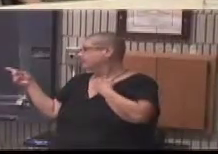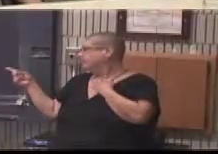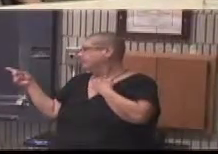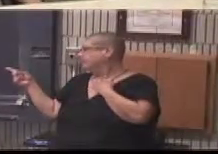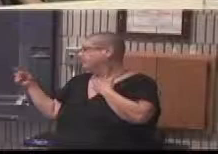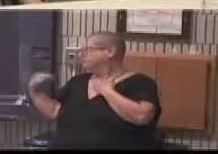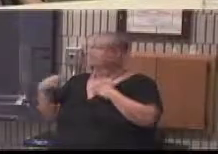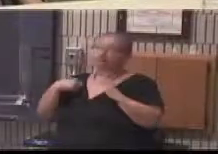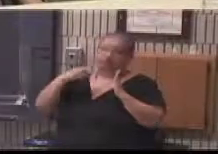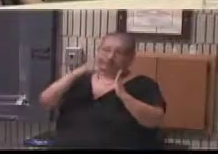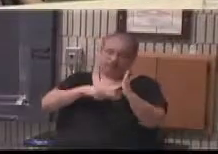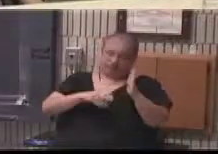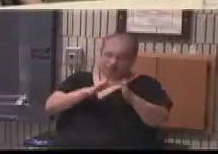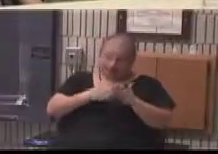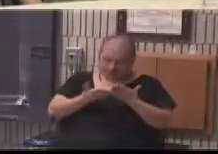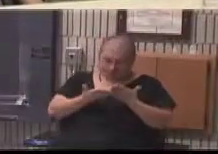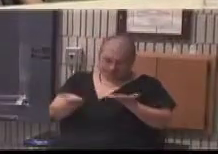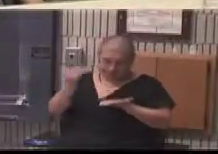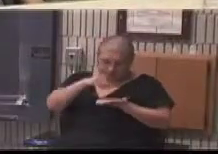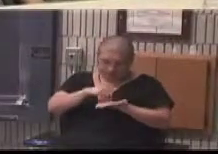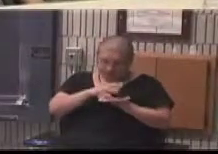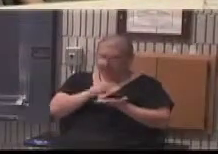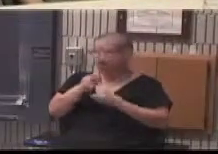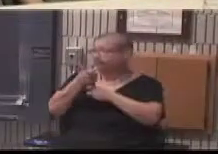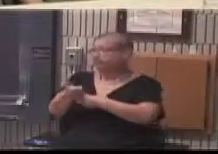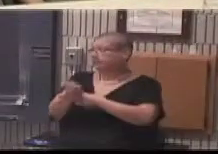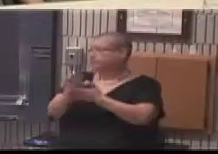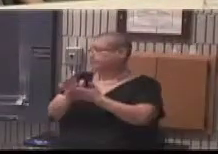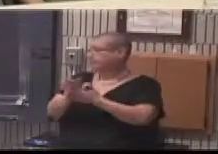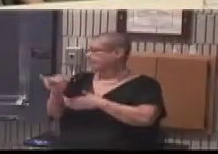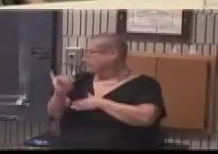I reread the book, and I watched the movie, too.